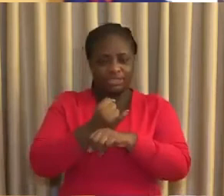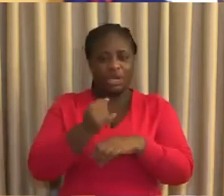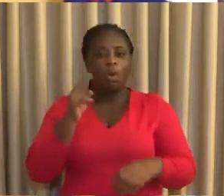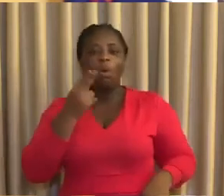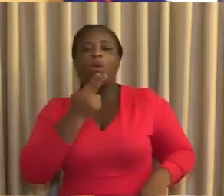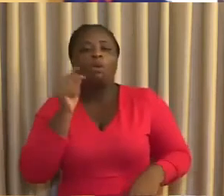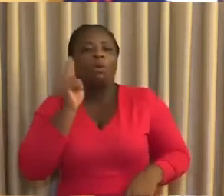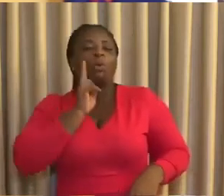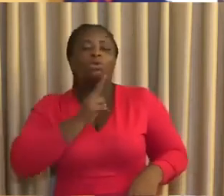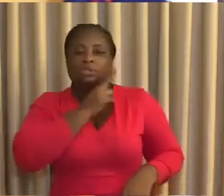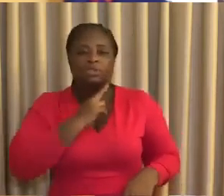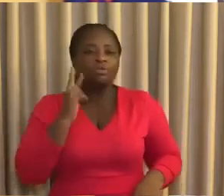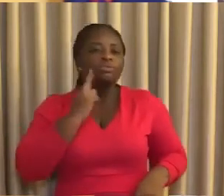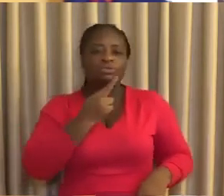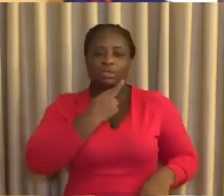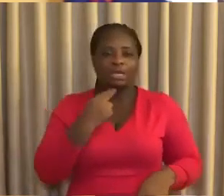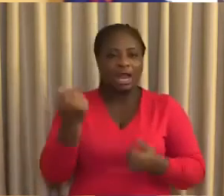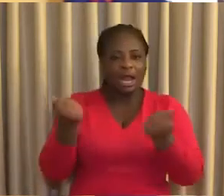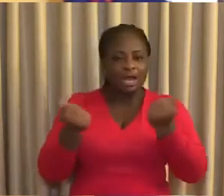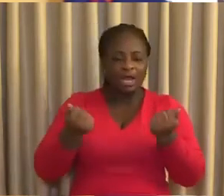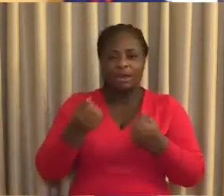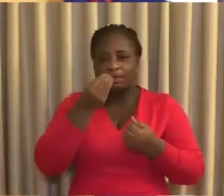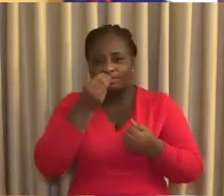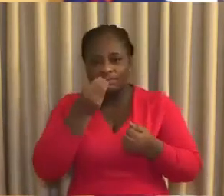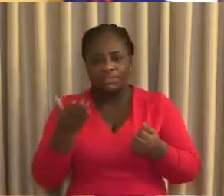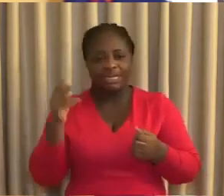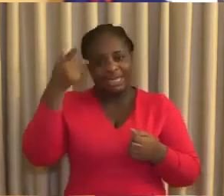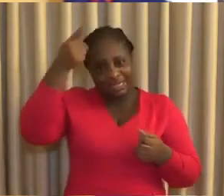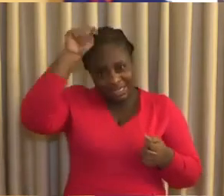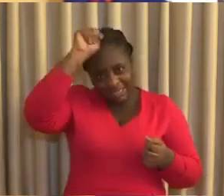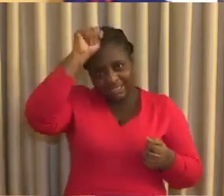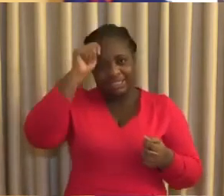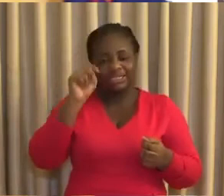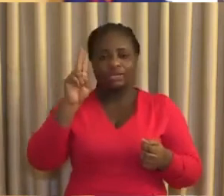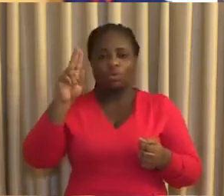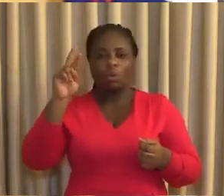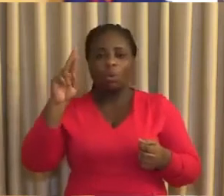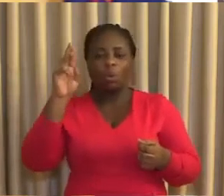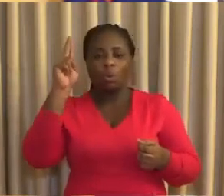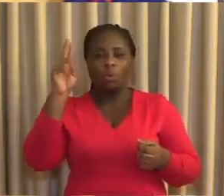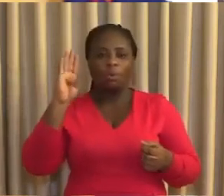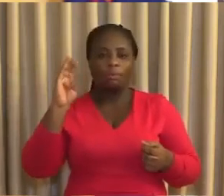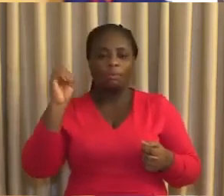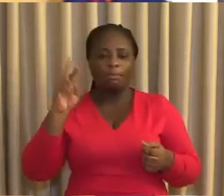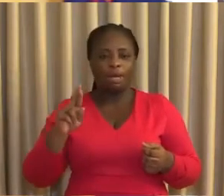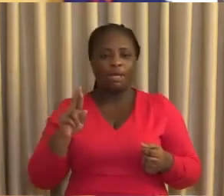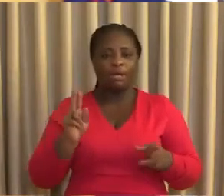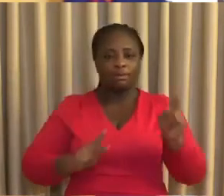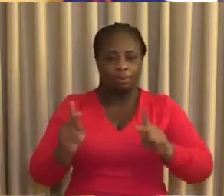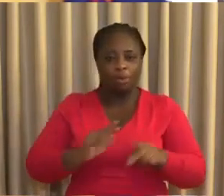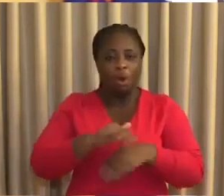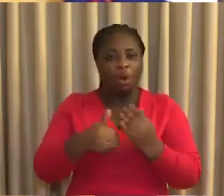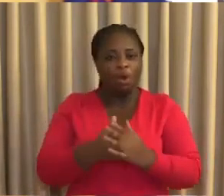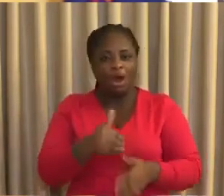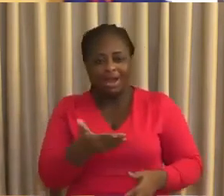car rentals, food vendors, taxis, and Uber operators. All other sector credit exposures